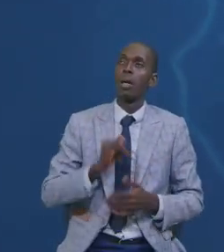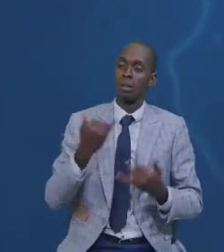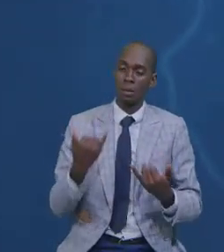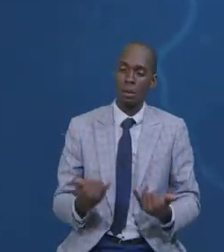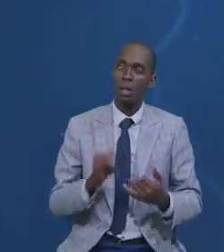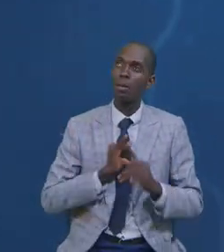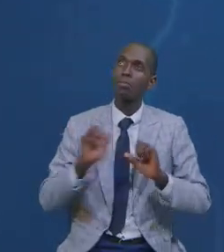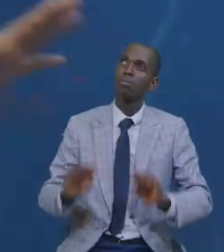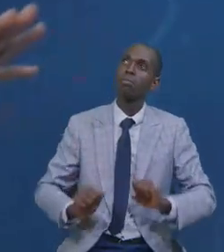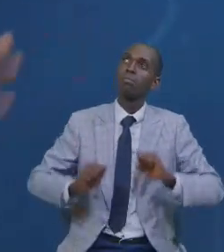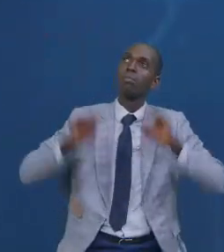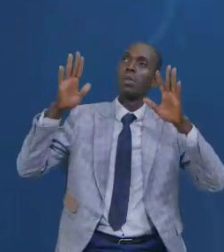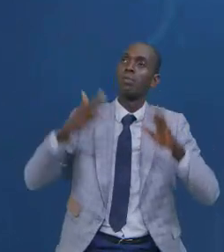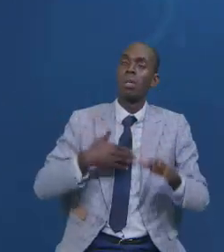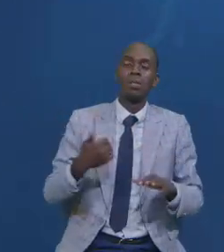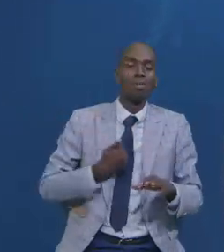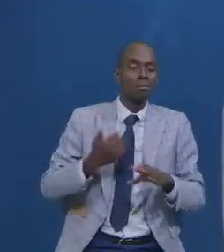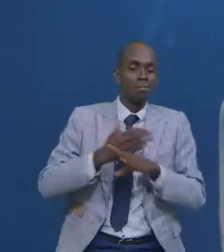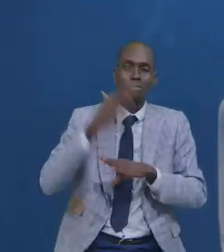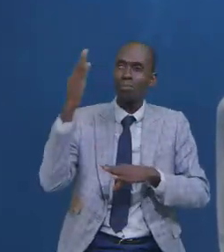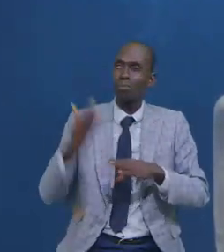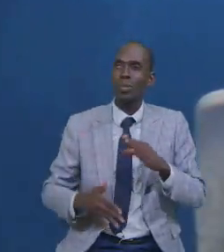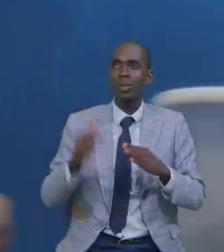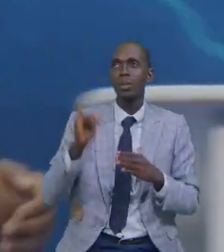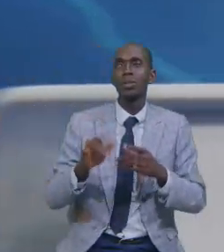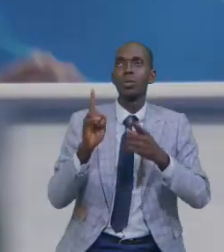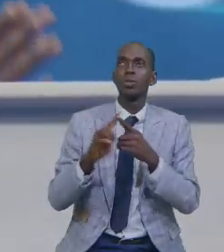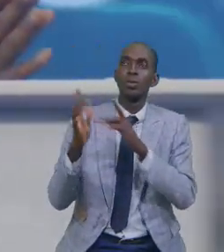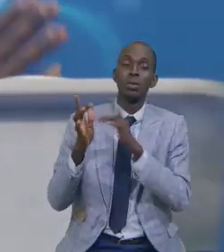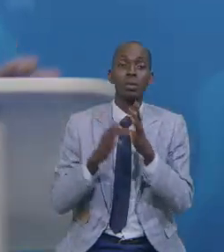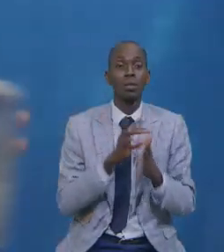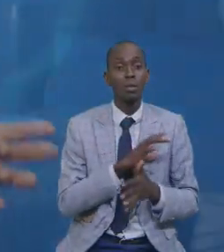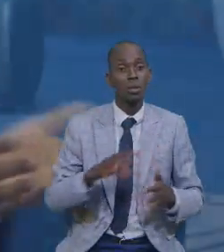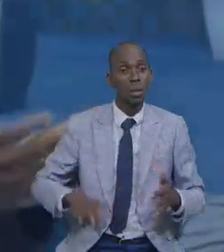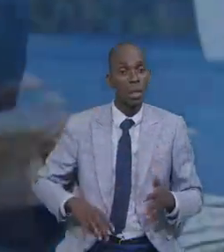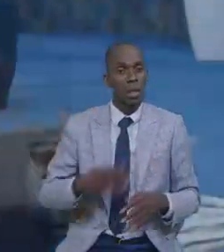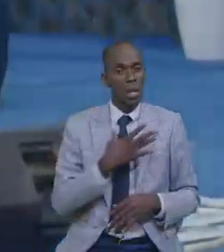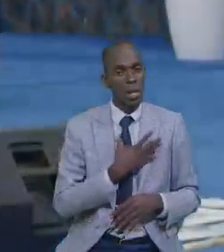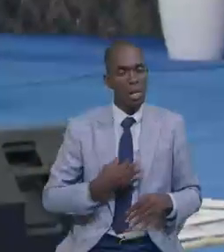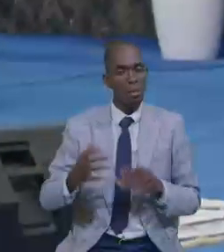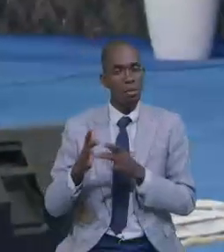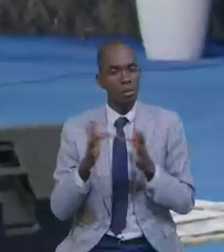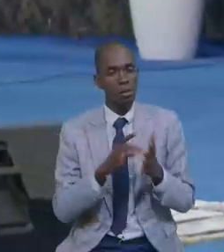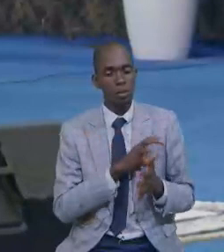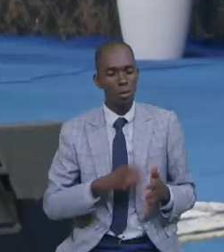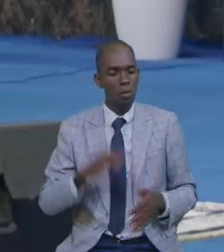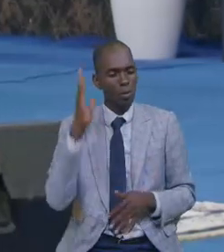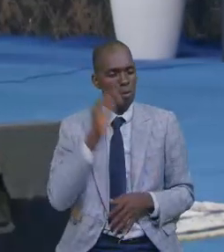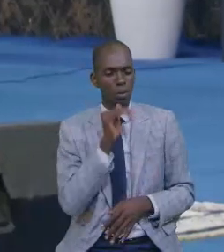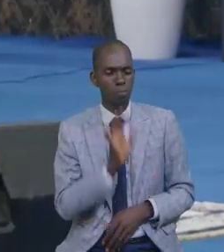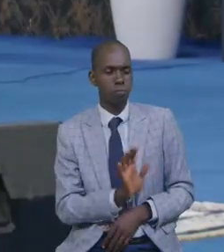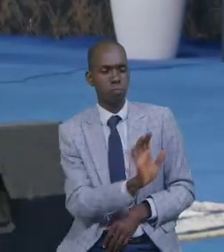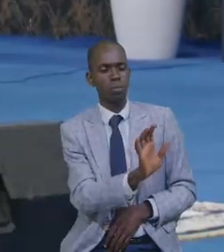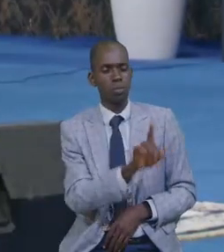myself unreservedly to Jesus Christ. And Jesus will not push you back